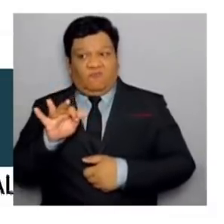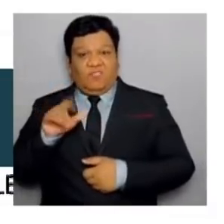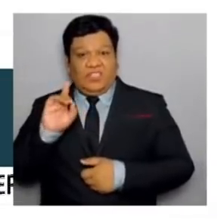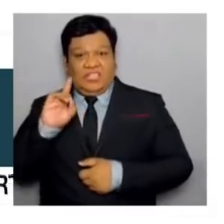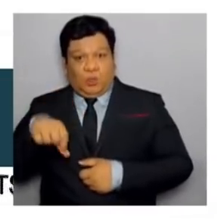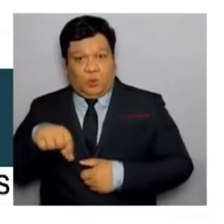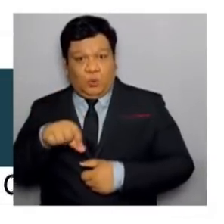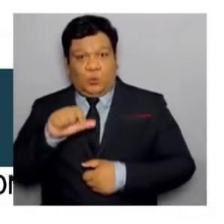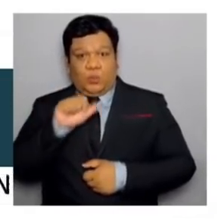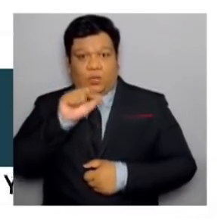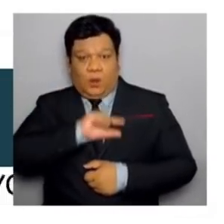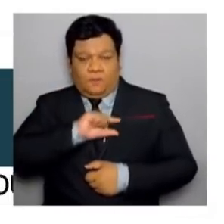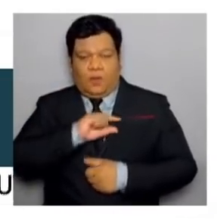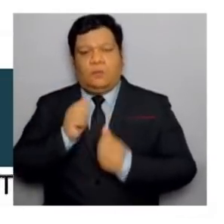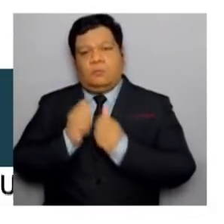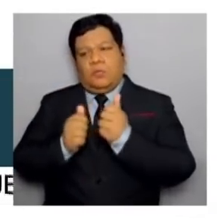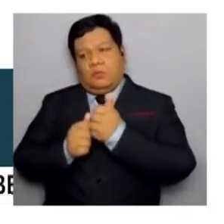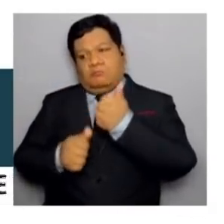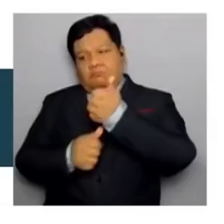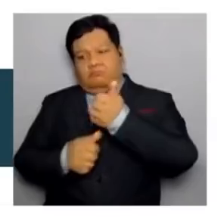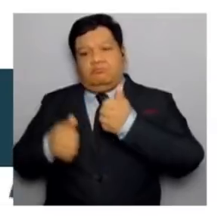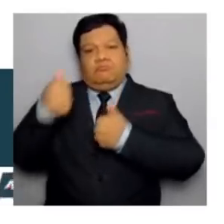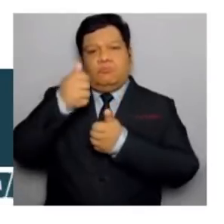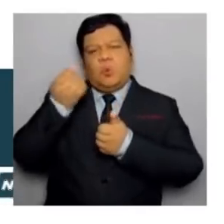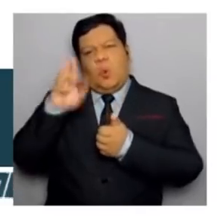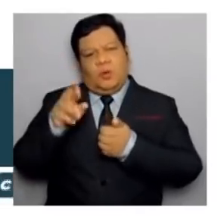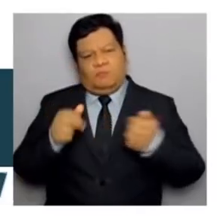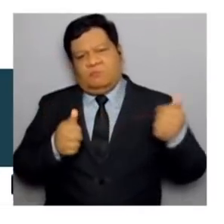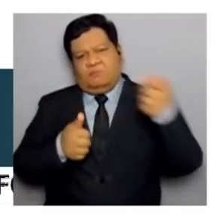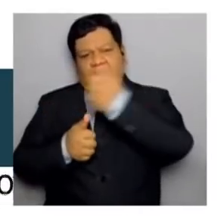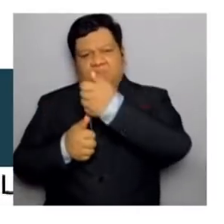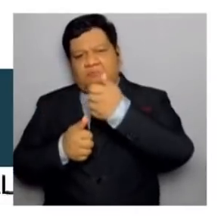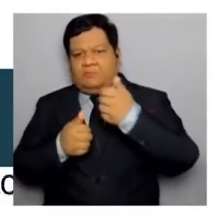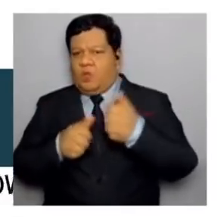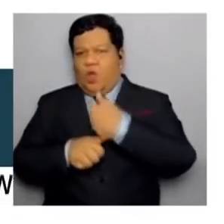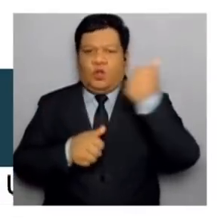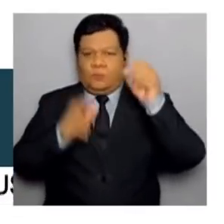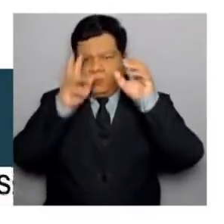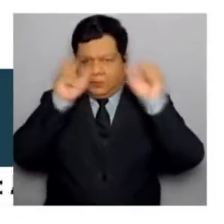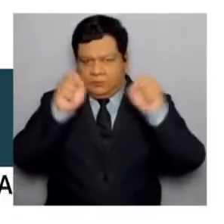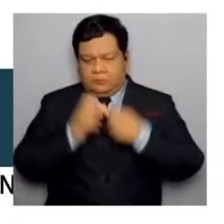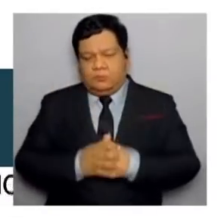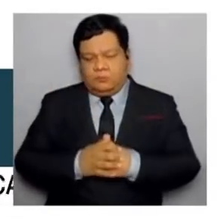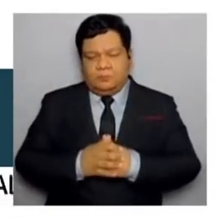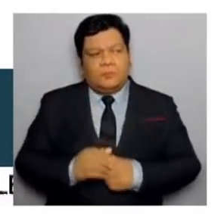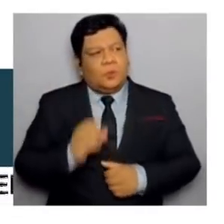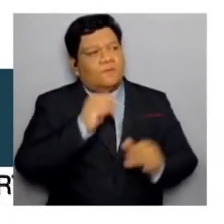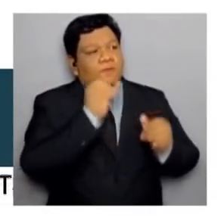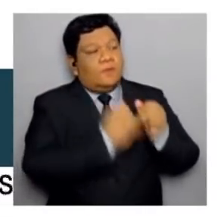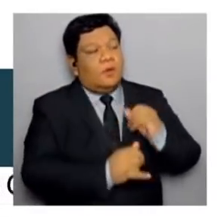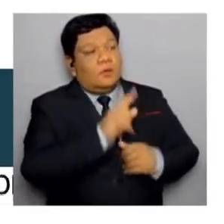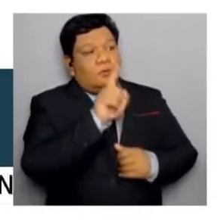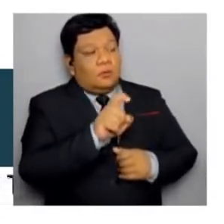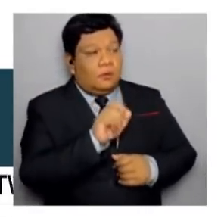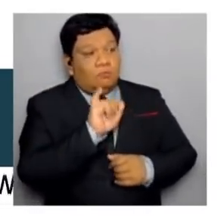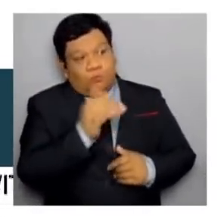Korte Suprema. And finally, can you tell us if you know of any case that the Supreme Court had